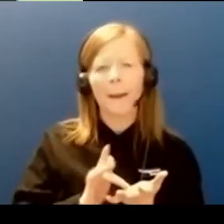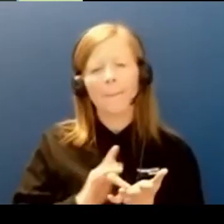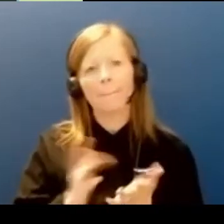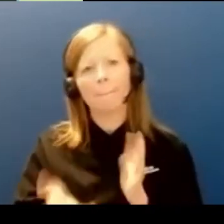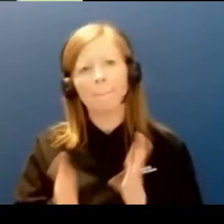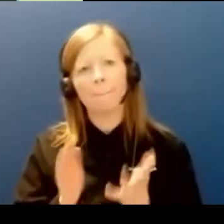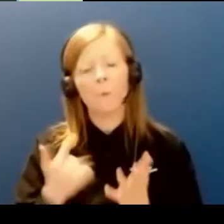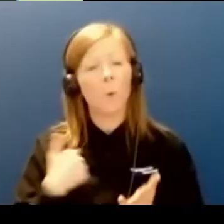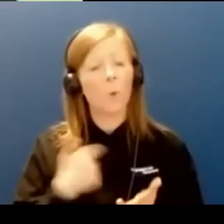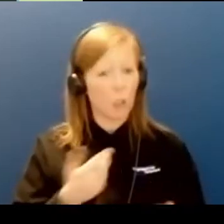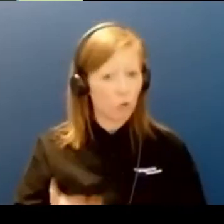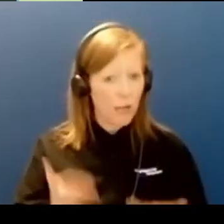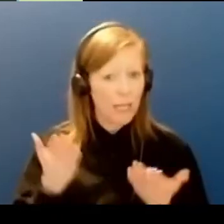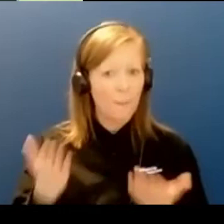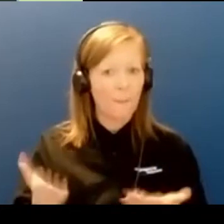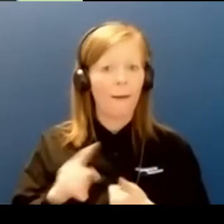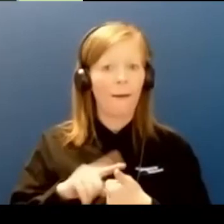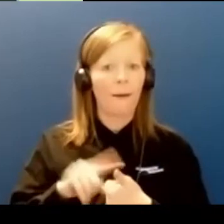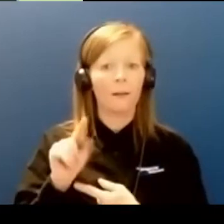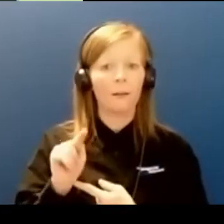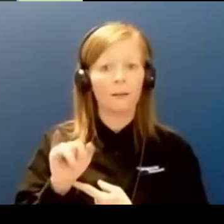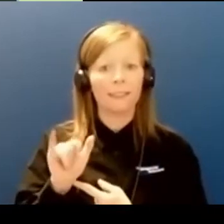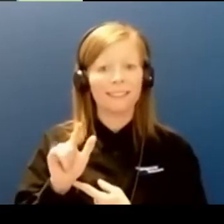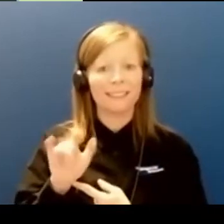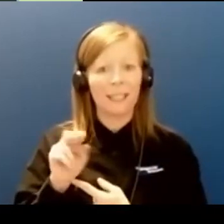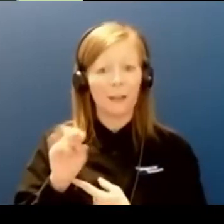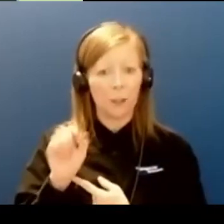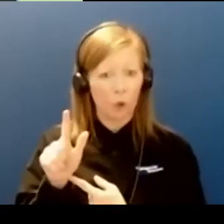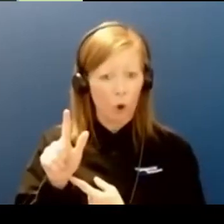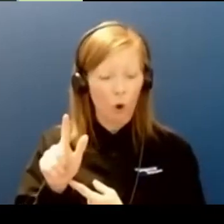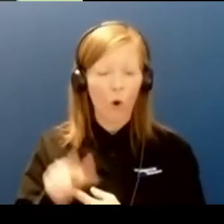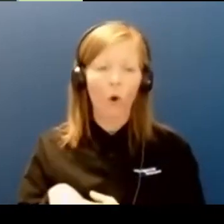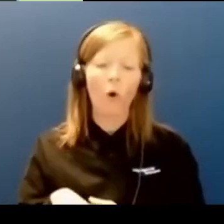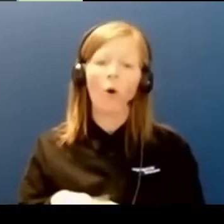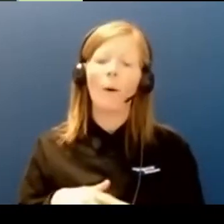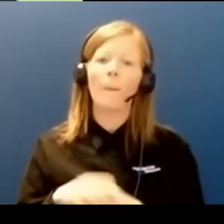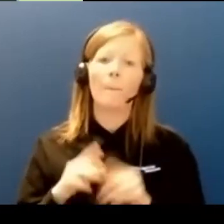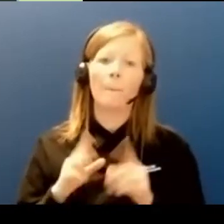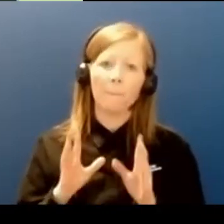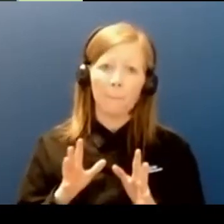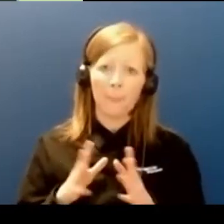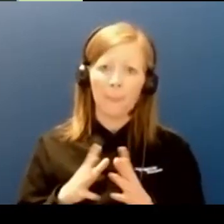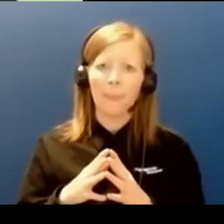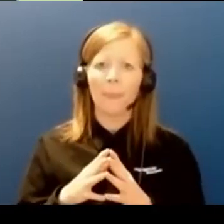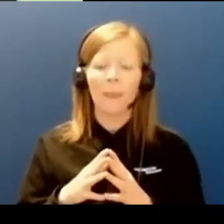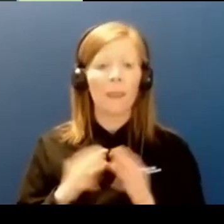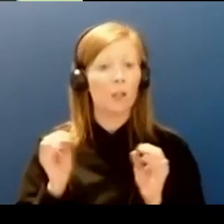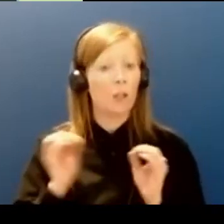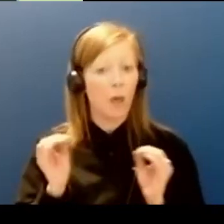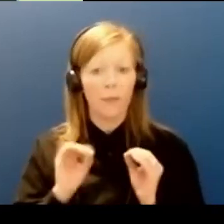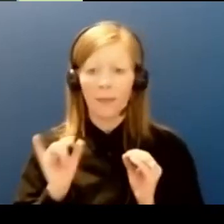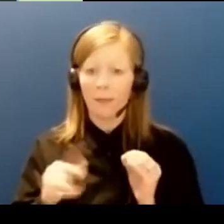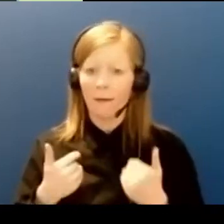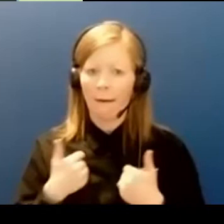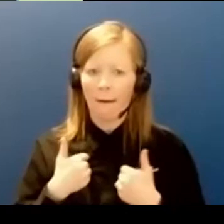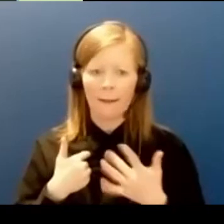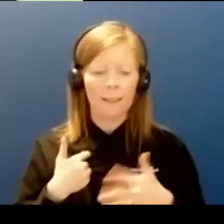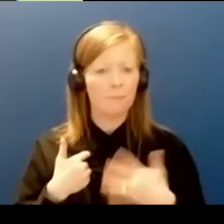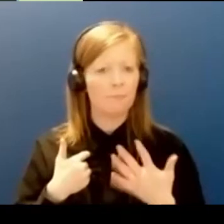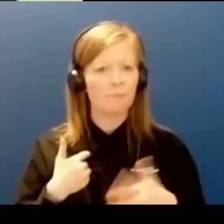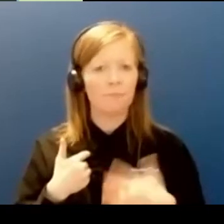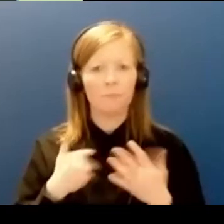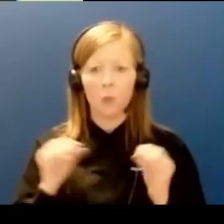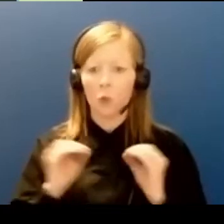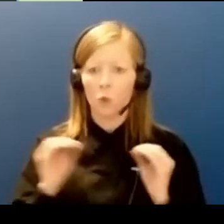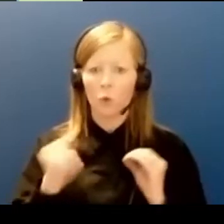recommend Tylenol, and not anything that contains, not any